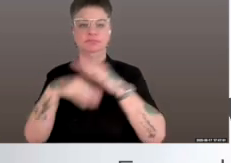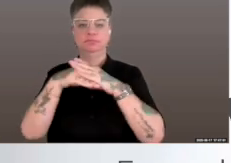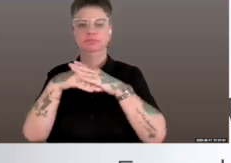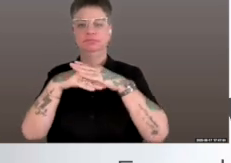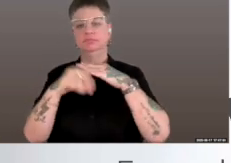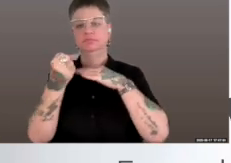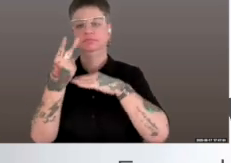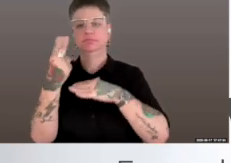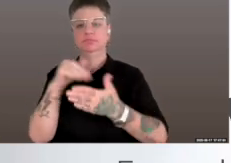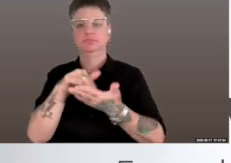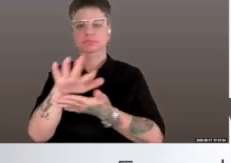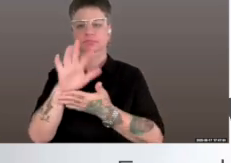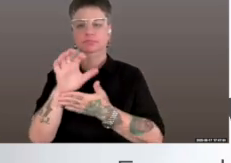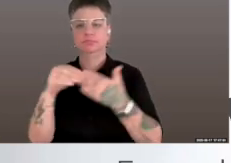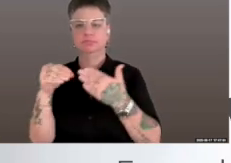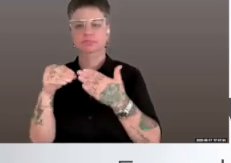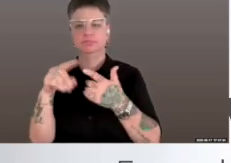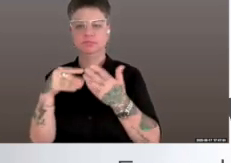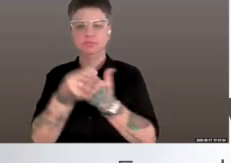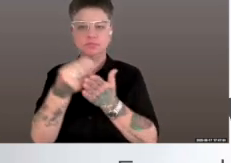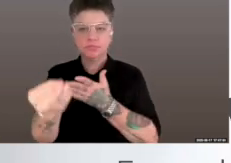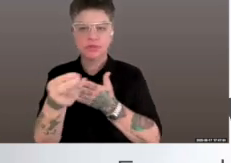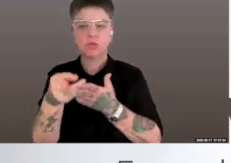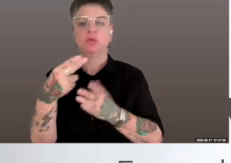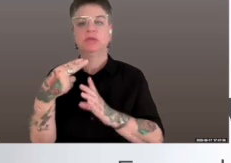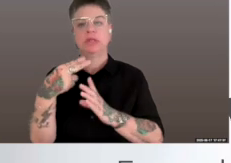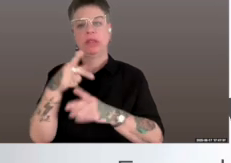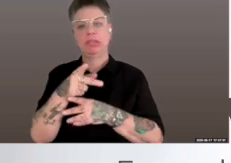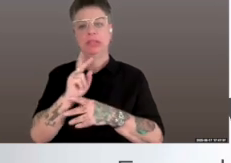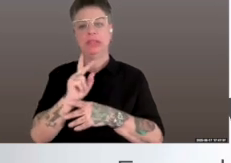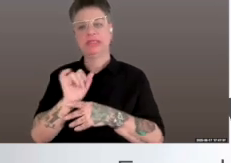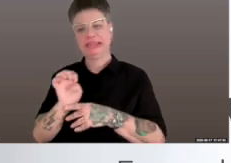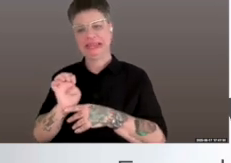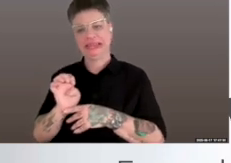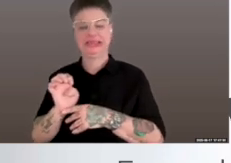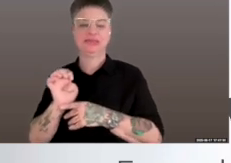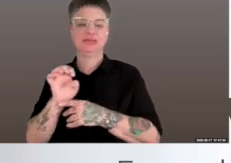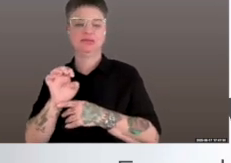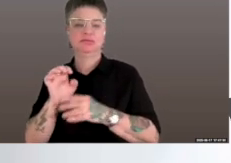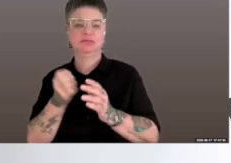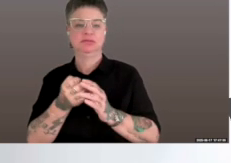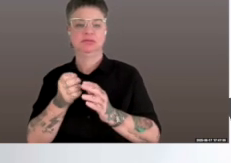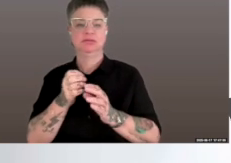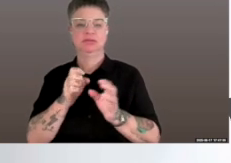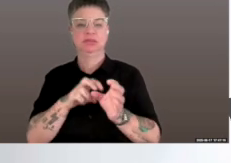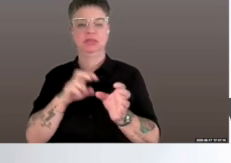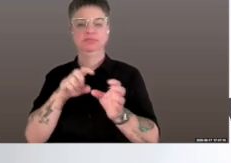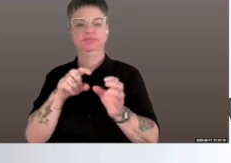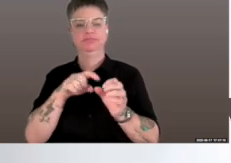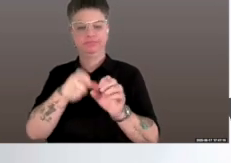needs-based model, which enables consistent and continuous access to incentives regardless of geography.